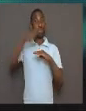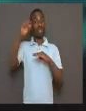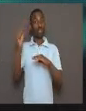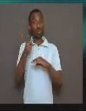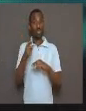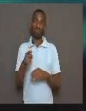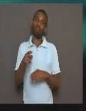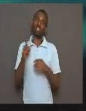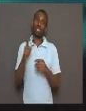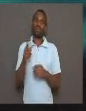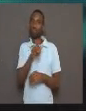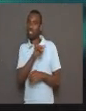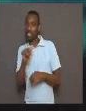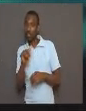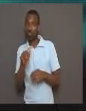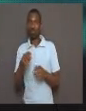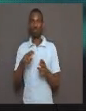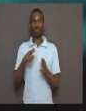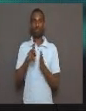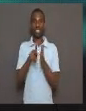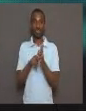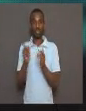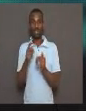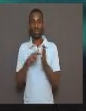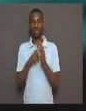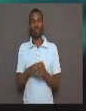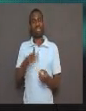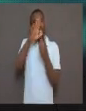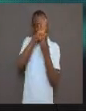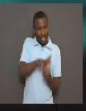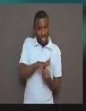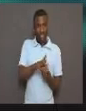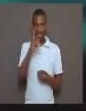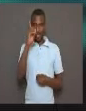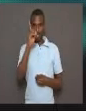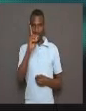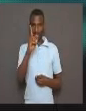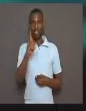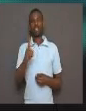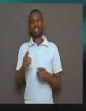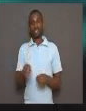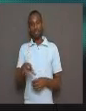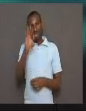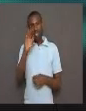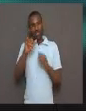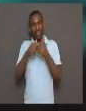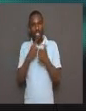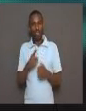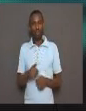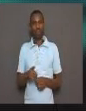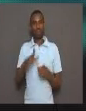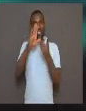Remember, students, that density is found by the ratio of